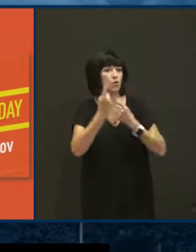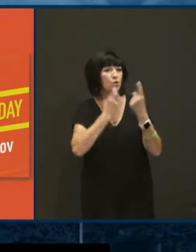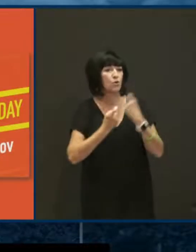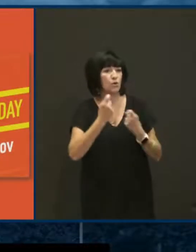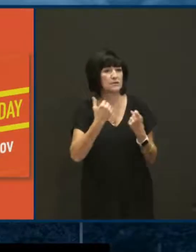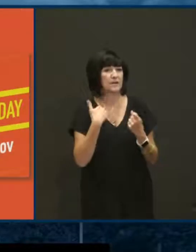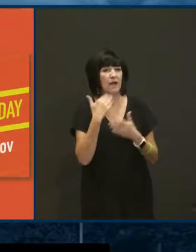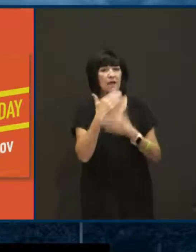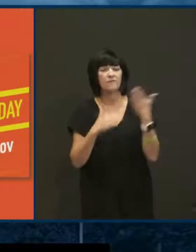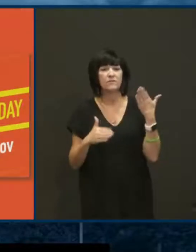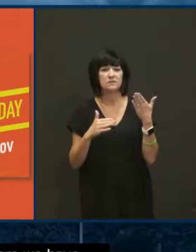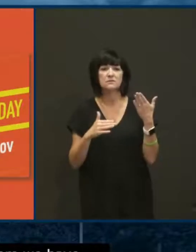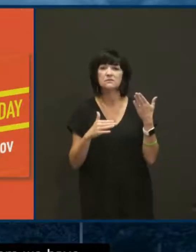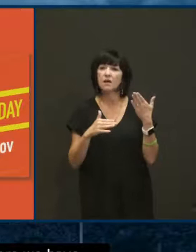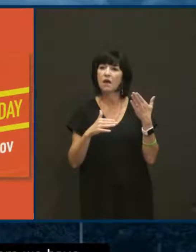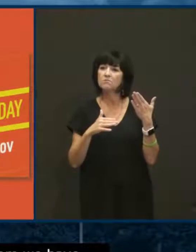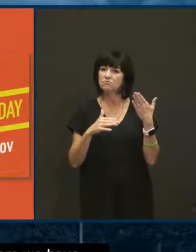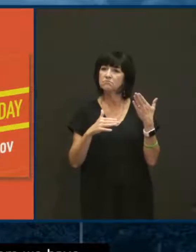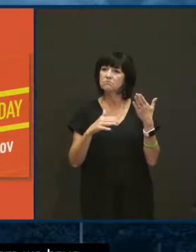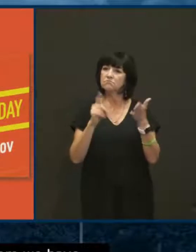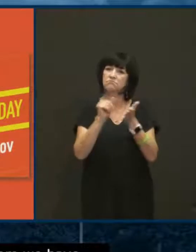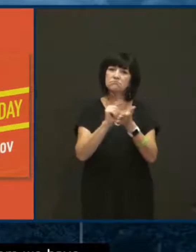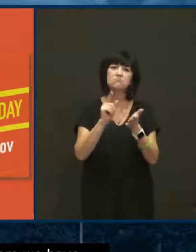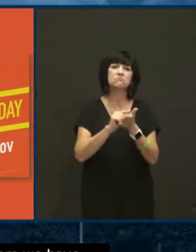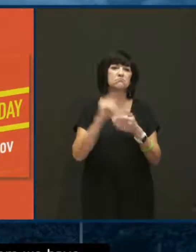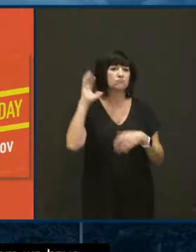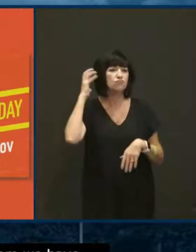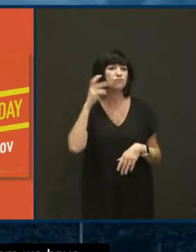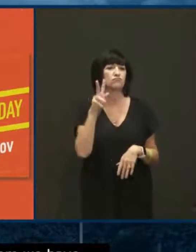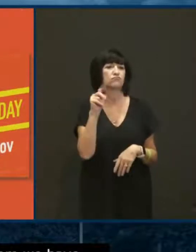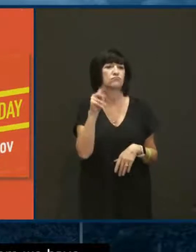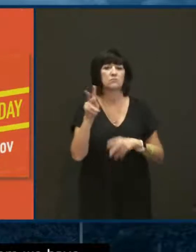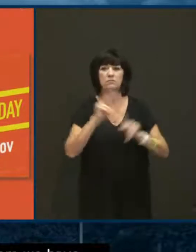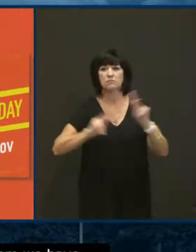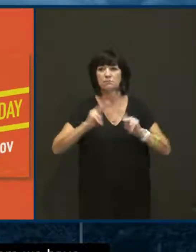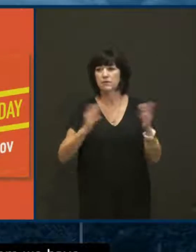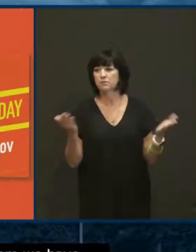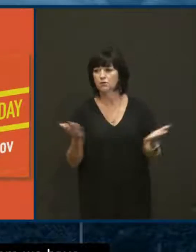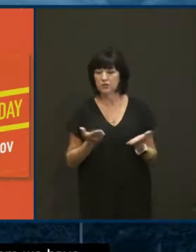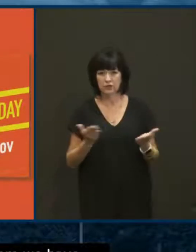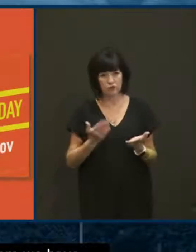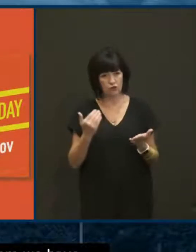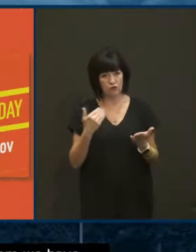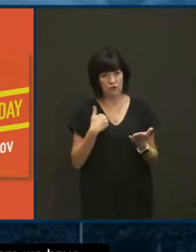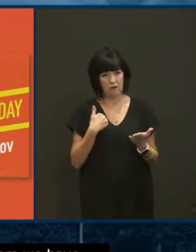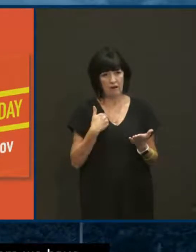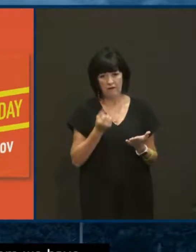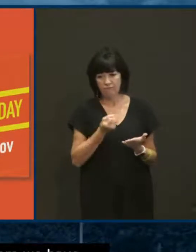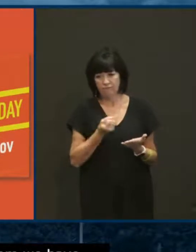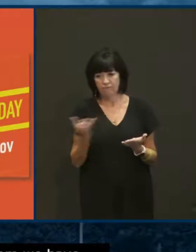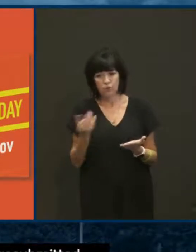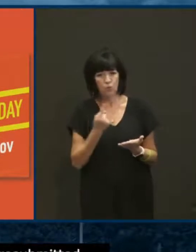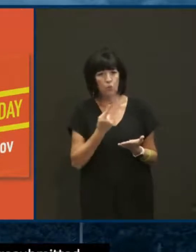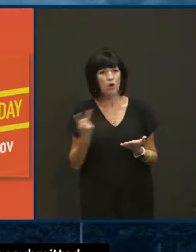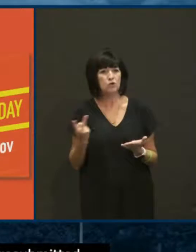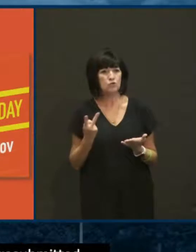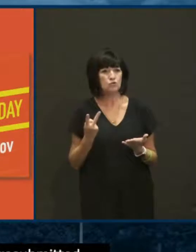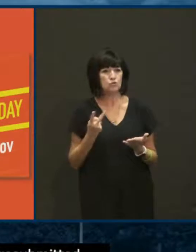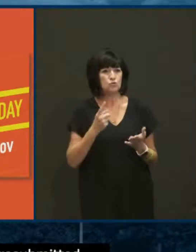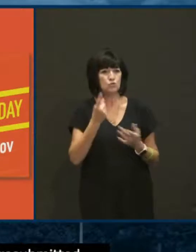the room, and we have just a couple of pre-submitted questions that we'll answer as